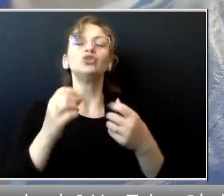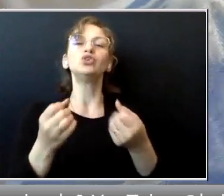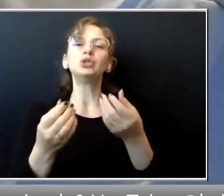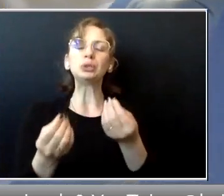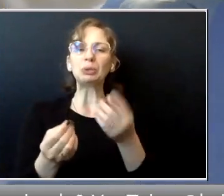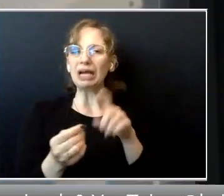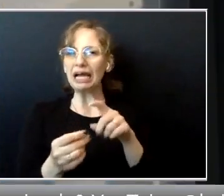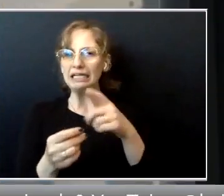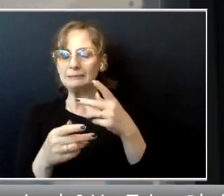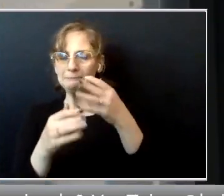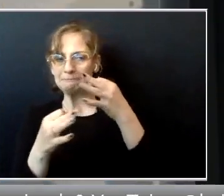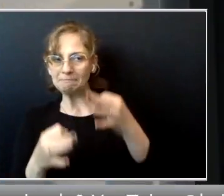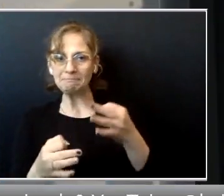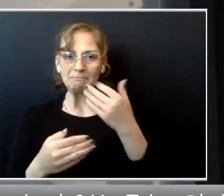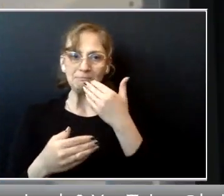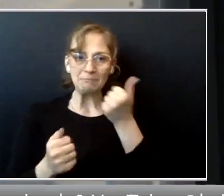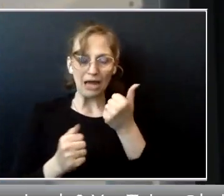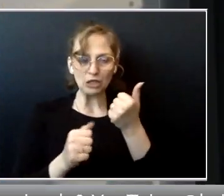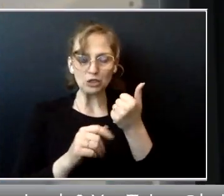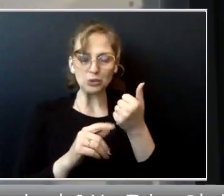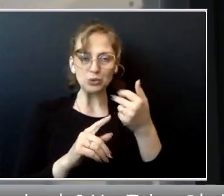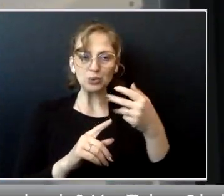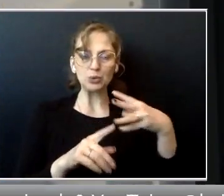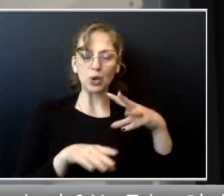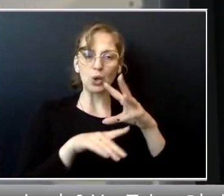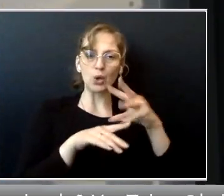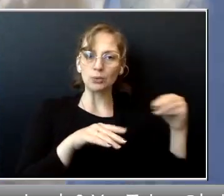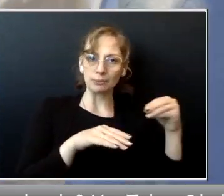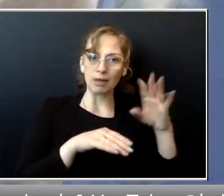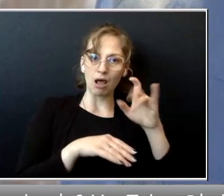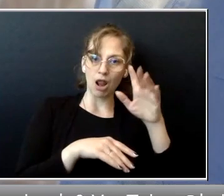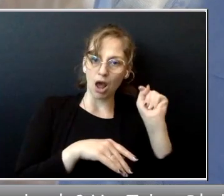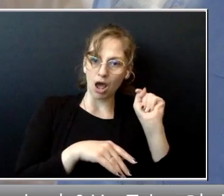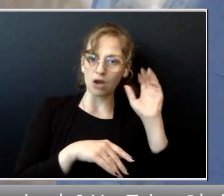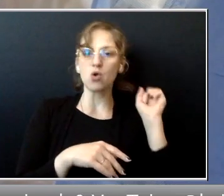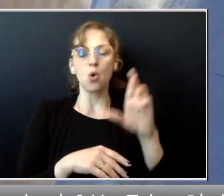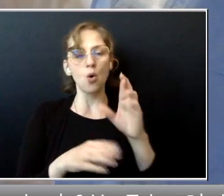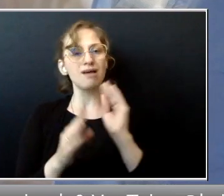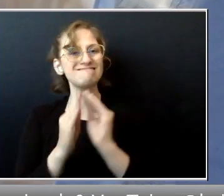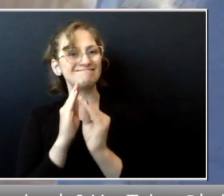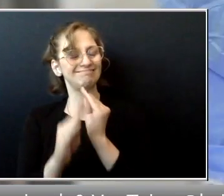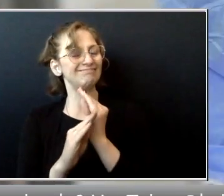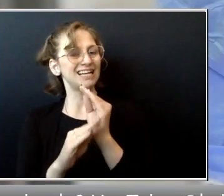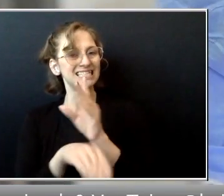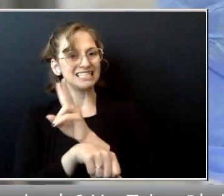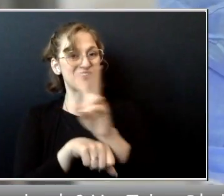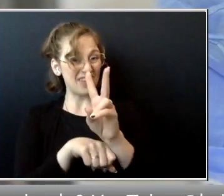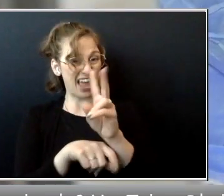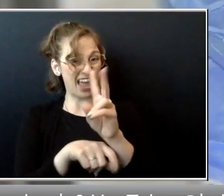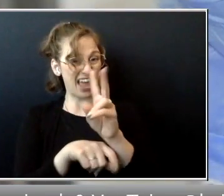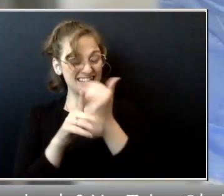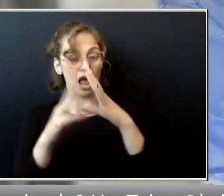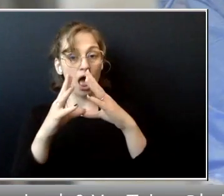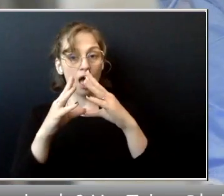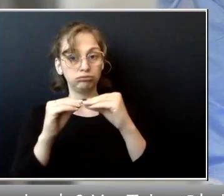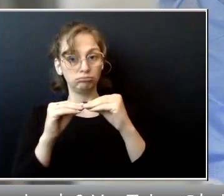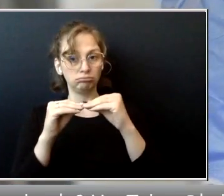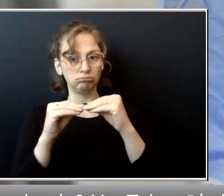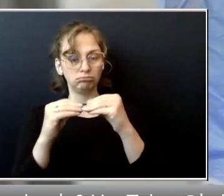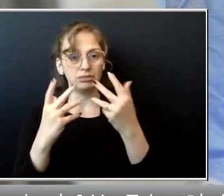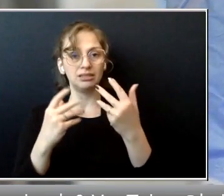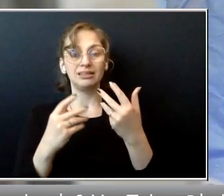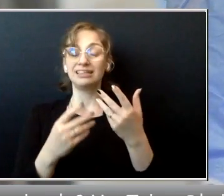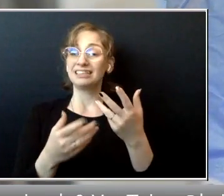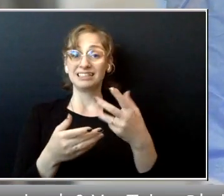to reconstruct the vein that's collapsed. What this team decides over the next few hours will be a conversation for when Steve